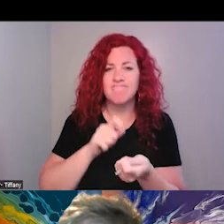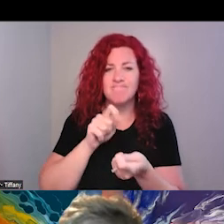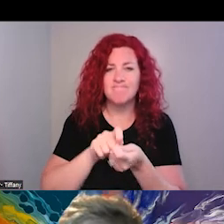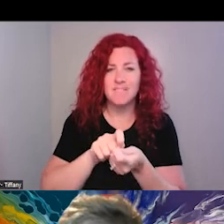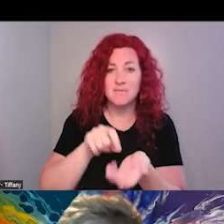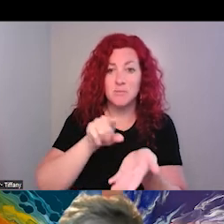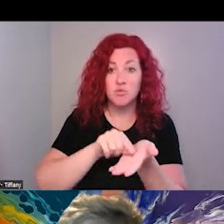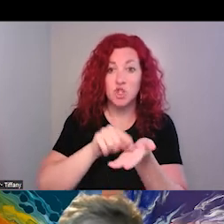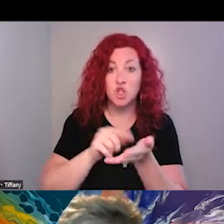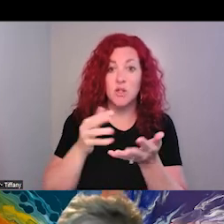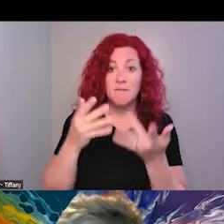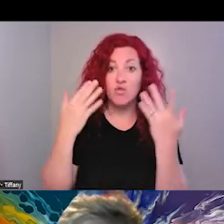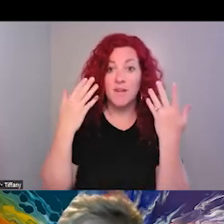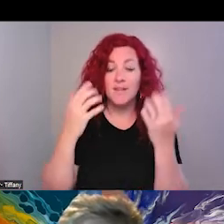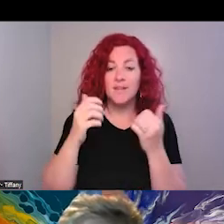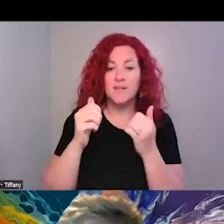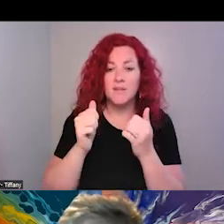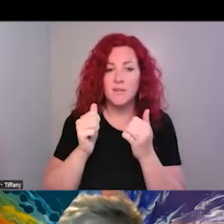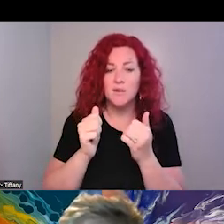printer friendly with the print